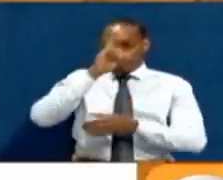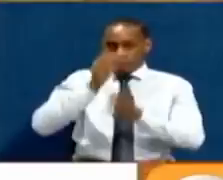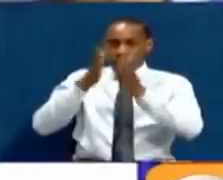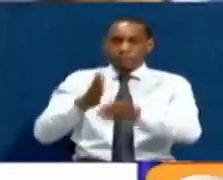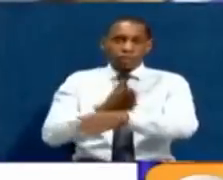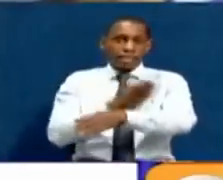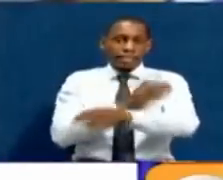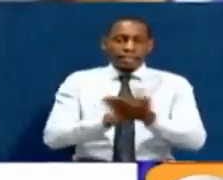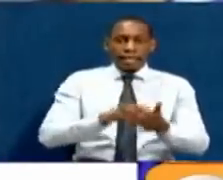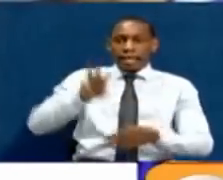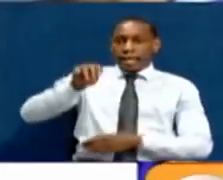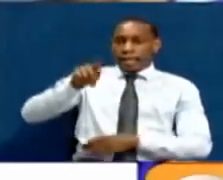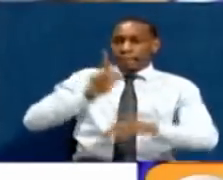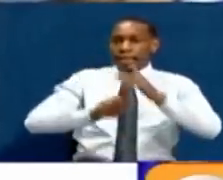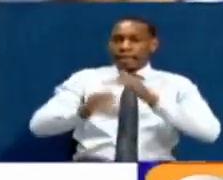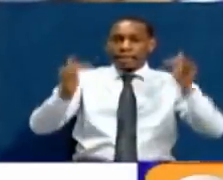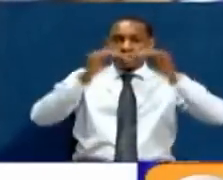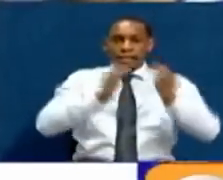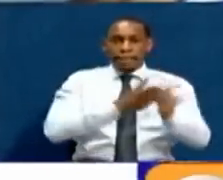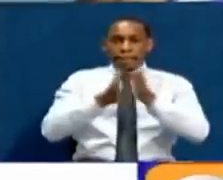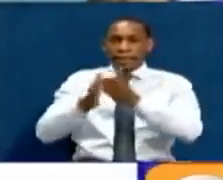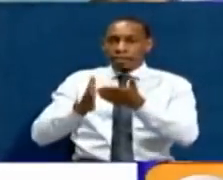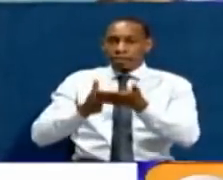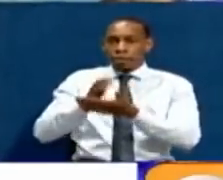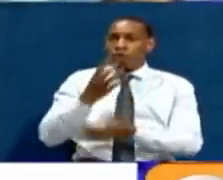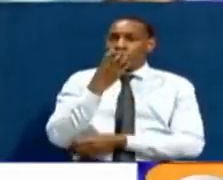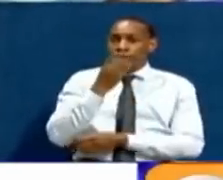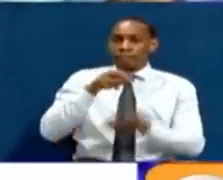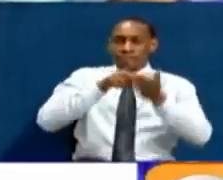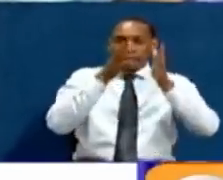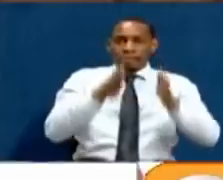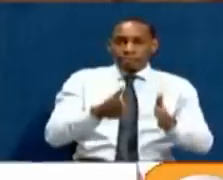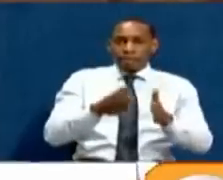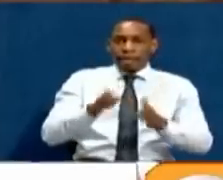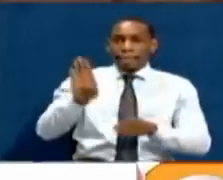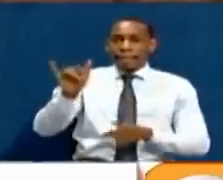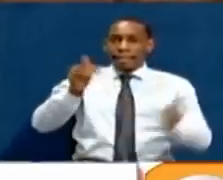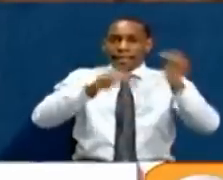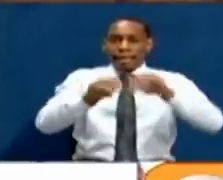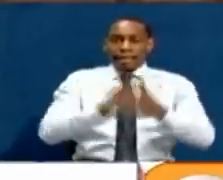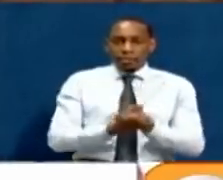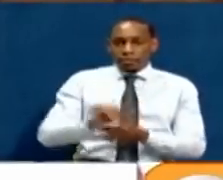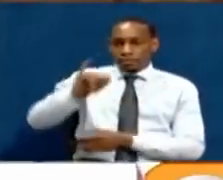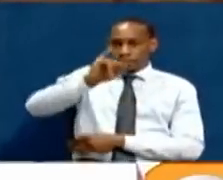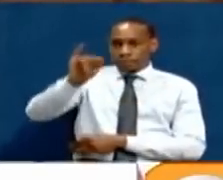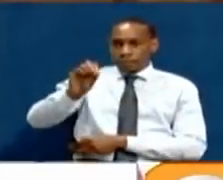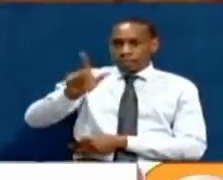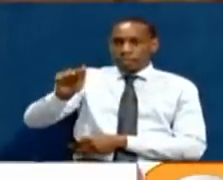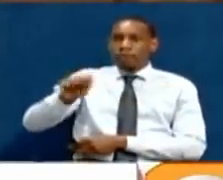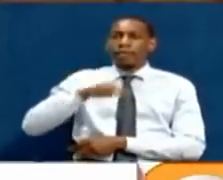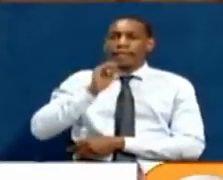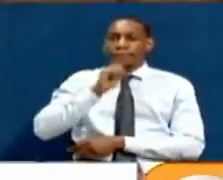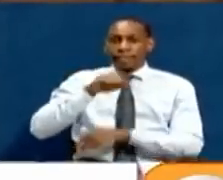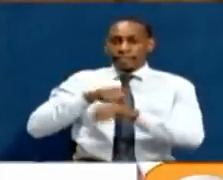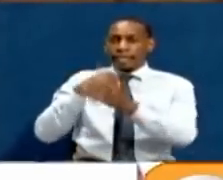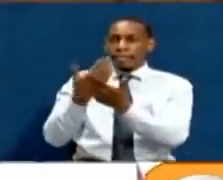injured. Jumwa had stormed a meeting organized by Ruben Katana, an ODM candidate in the by-election. Ngumbao Jola, who died upon